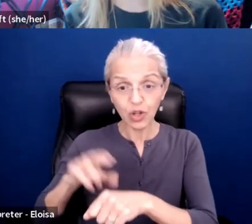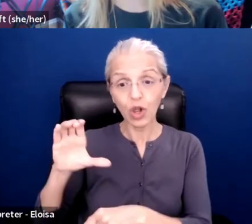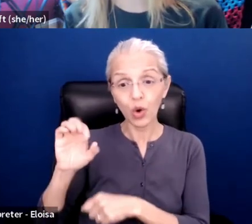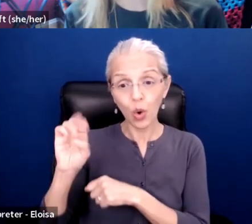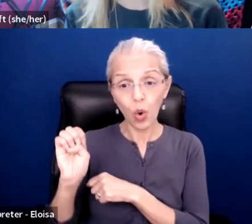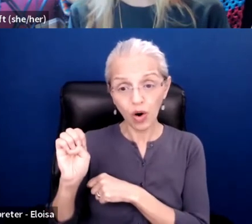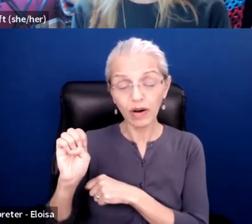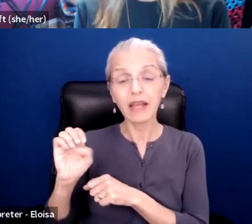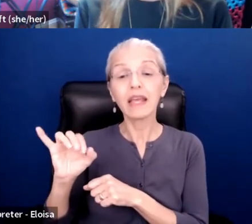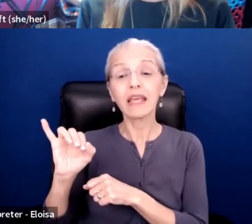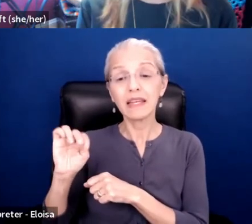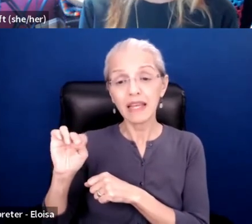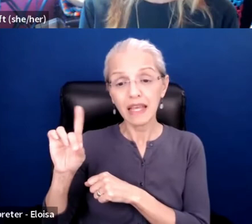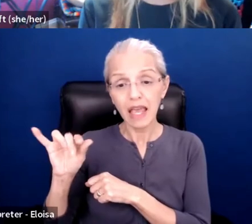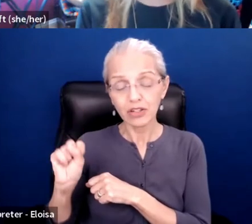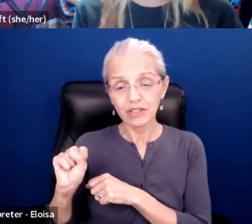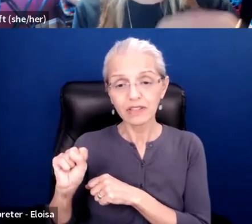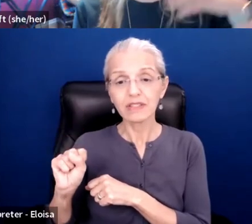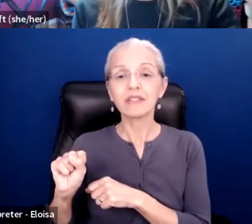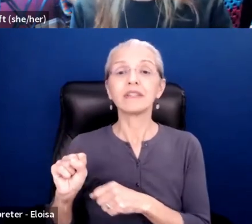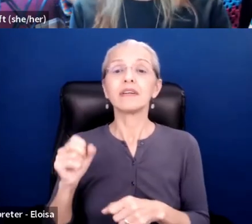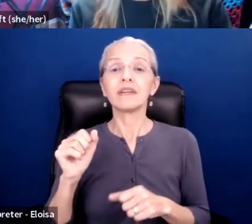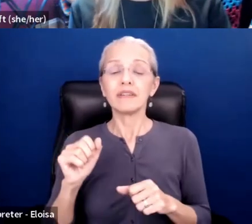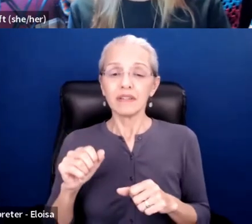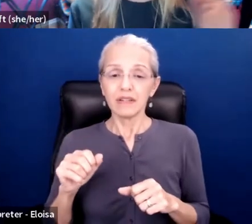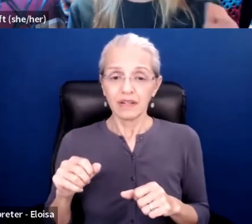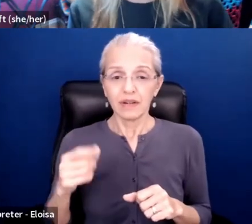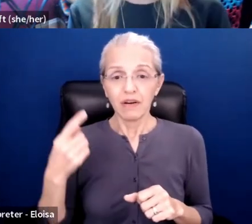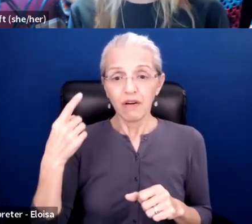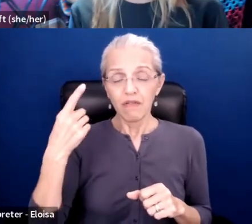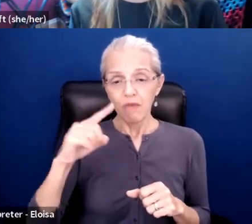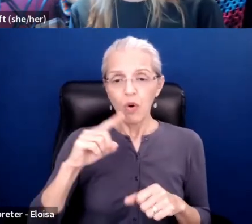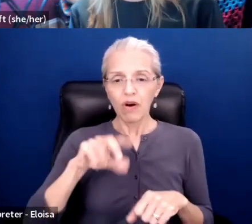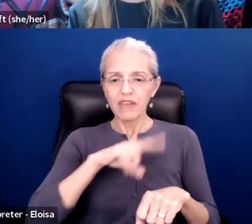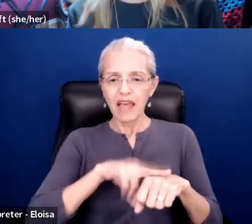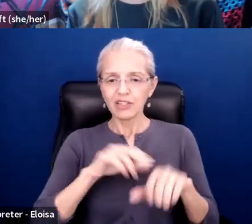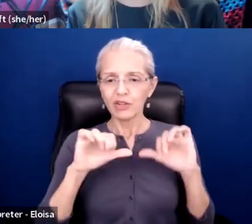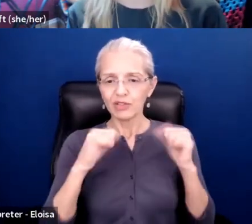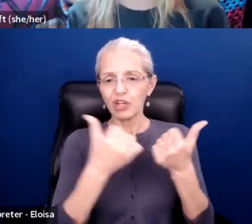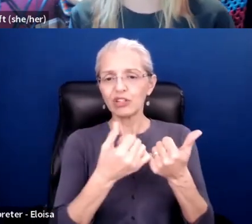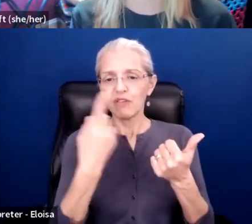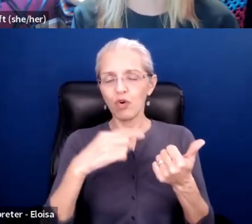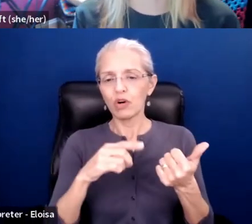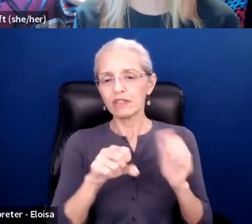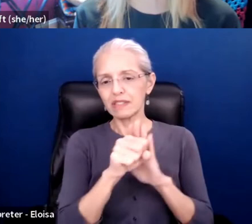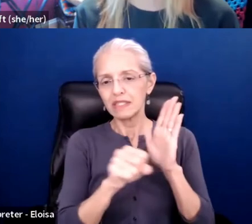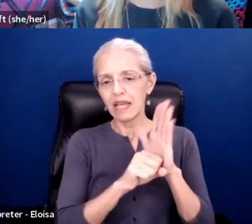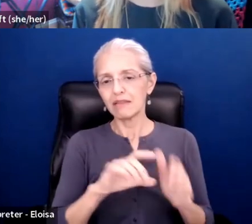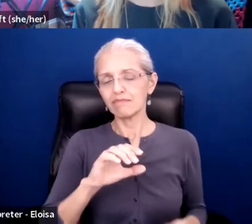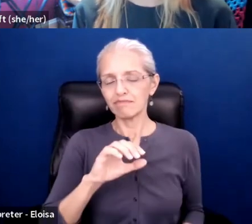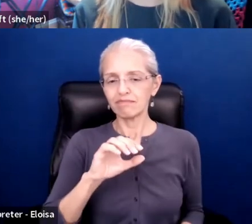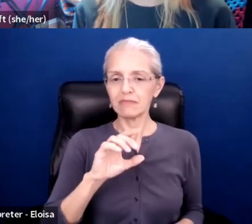Aging and Disability surveys with our partners at the National Association of State Developmental Disabilities